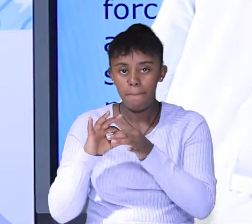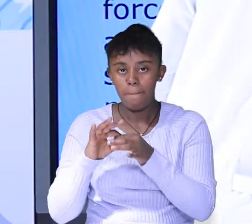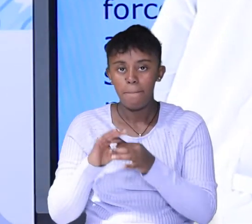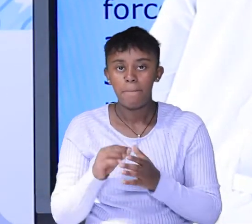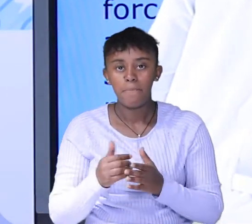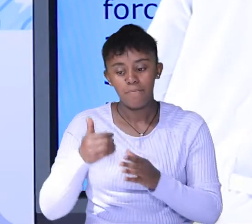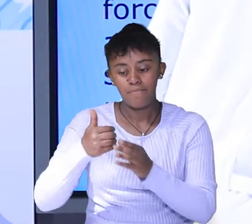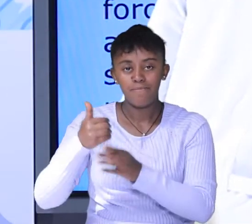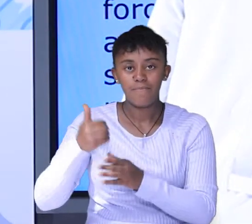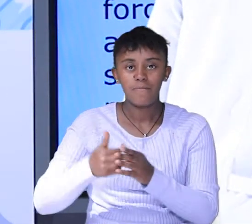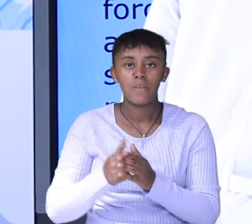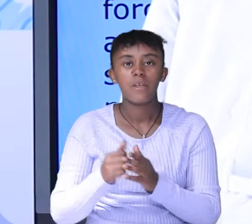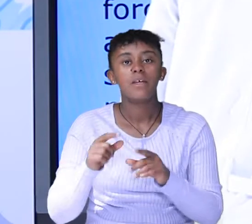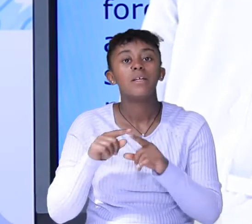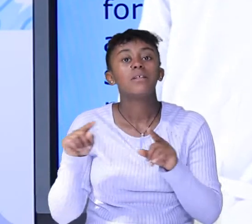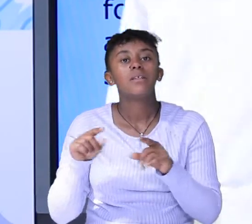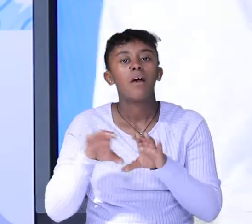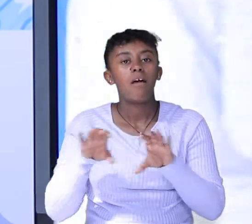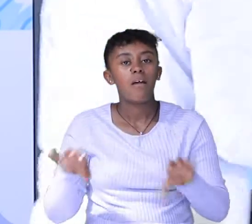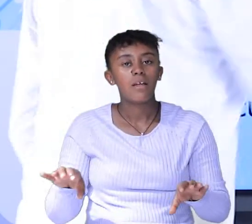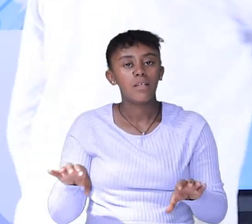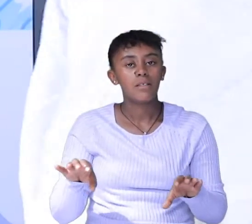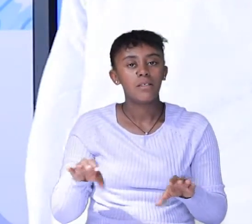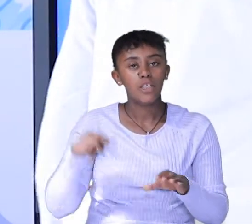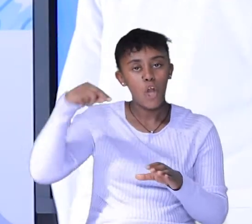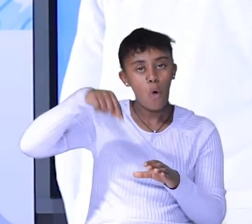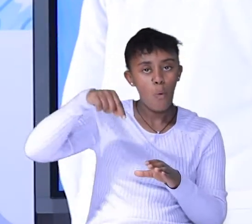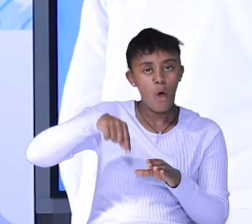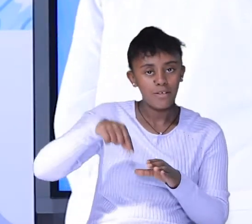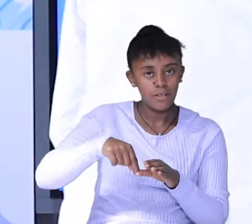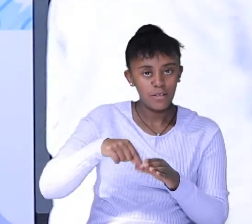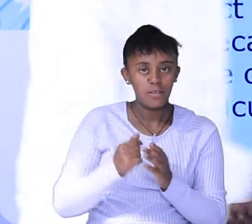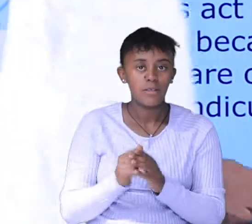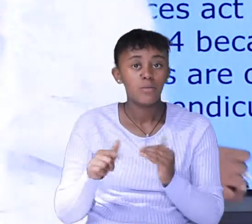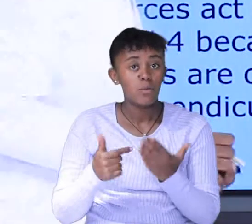in each case, if this is the direction of the electric current, and